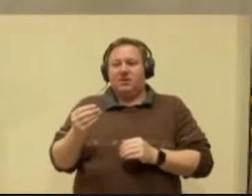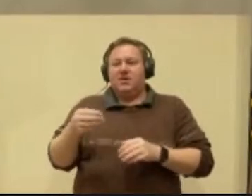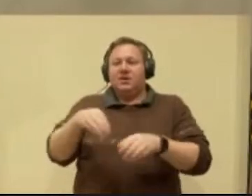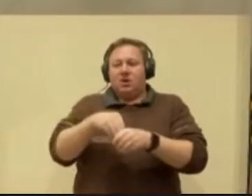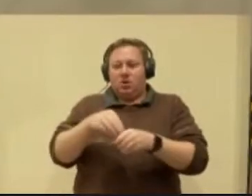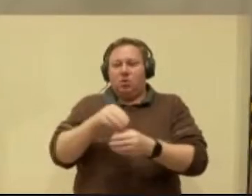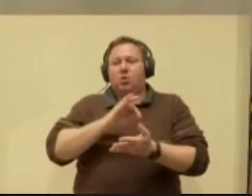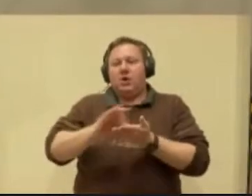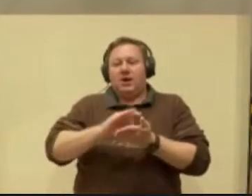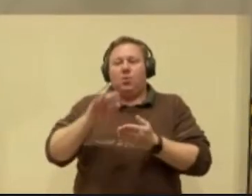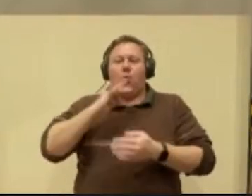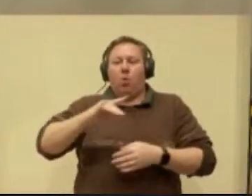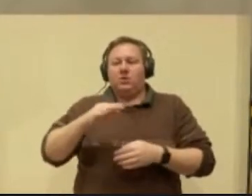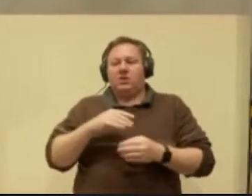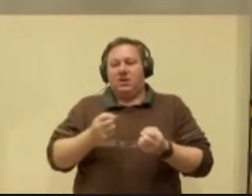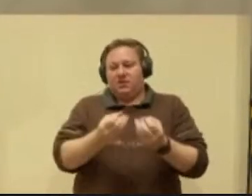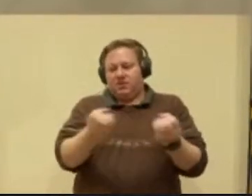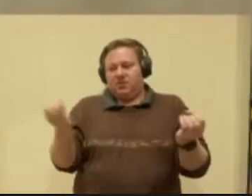he